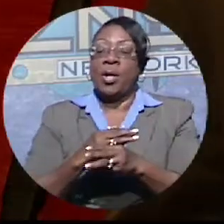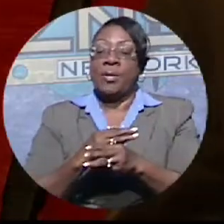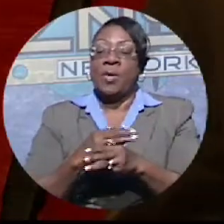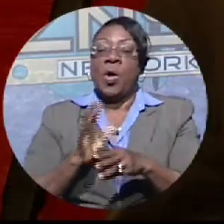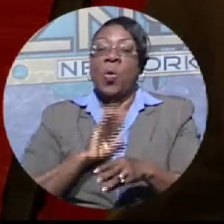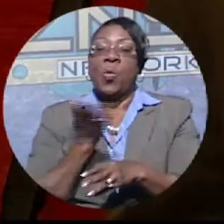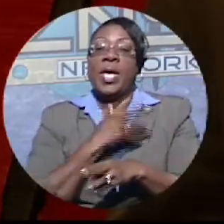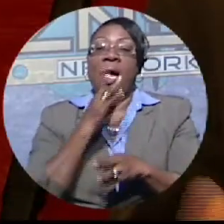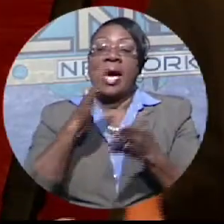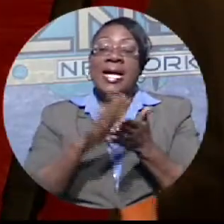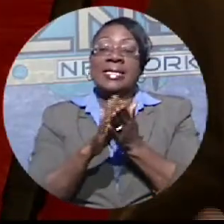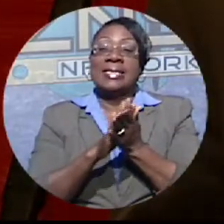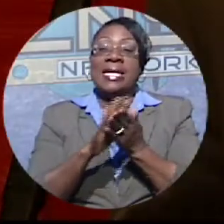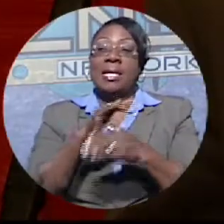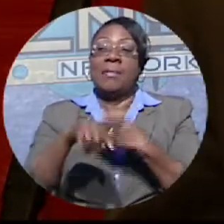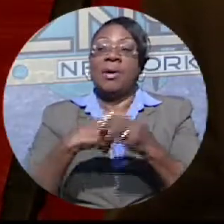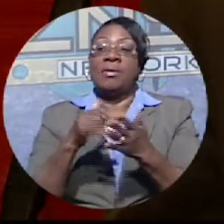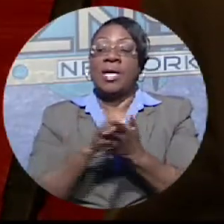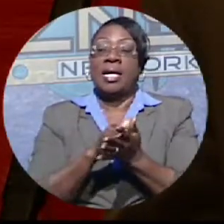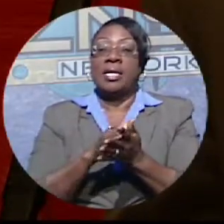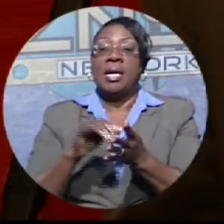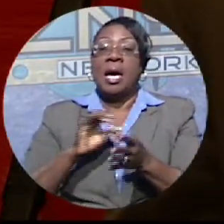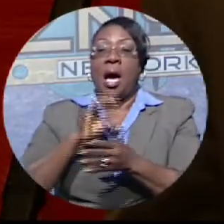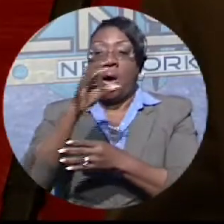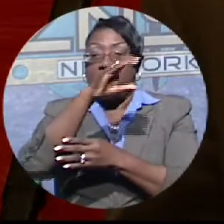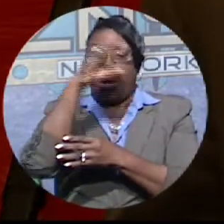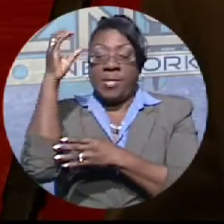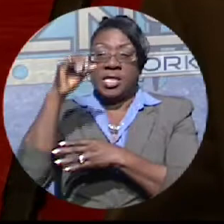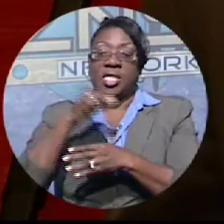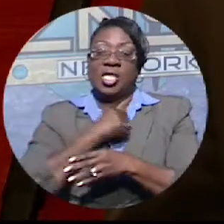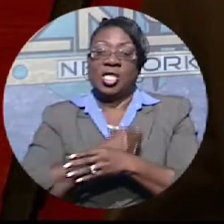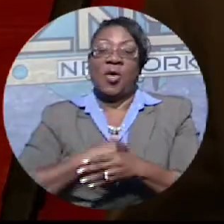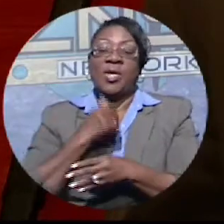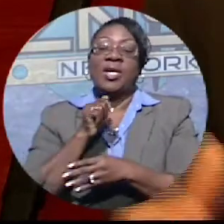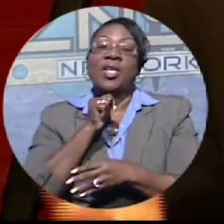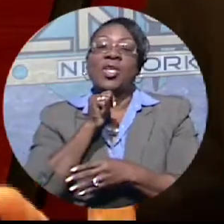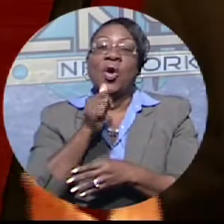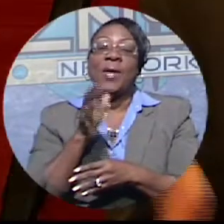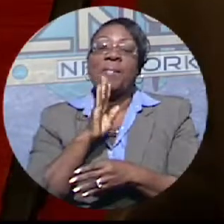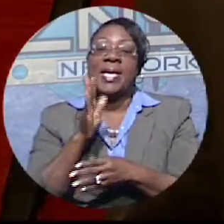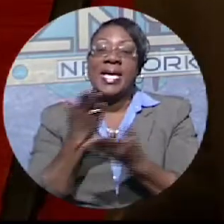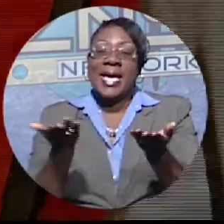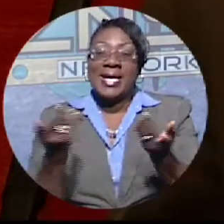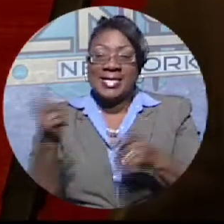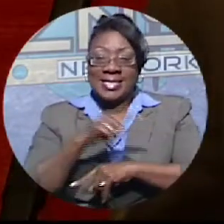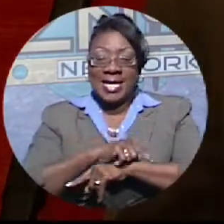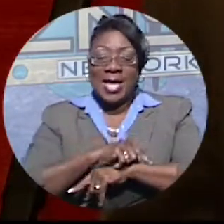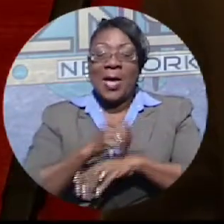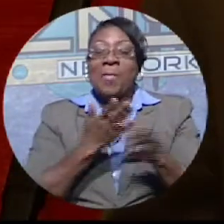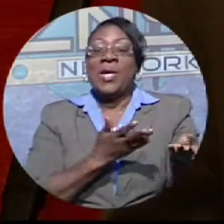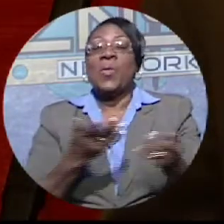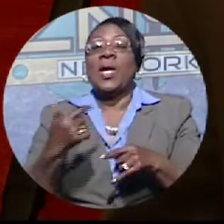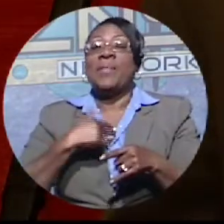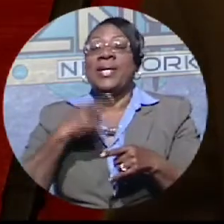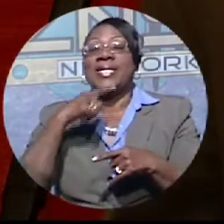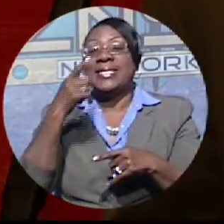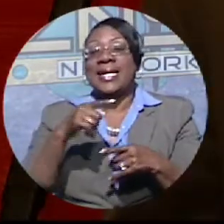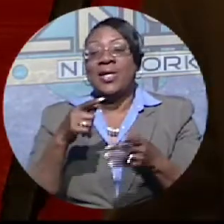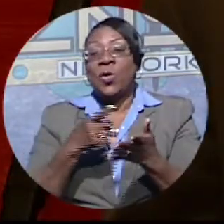about that. Our commissioner is sorry he couldn't be here today, but he wanted me to relay this story to you